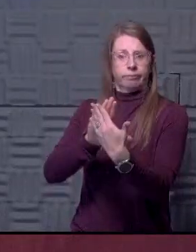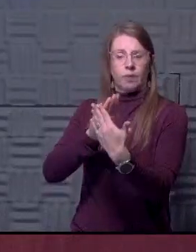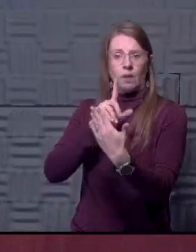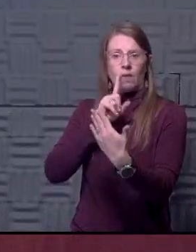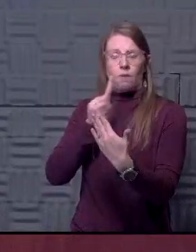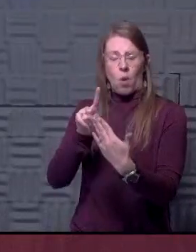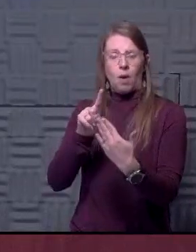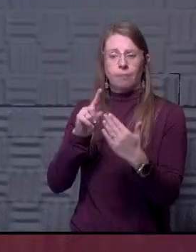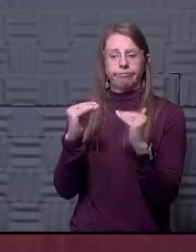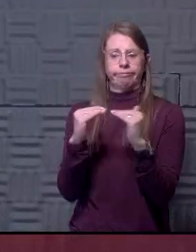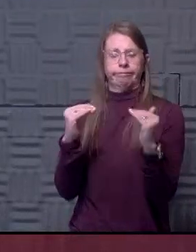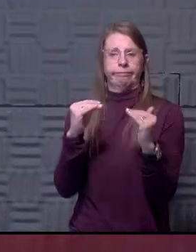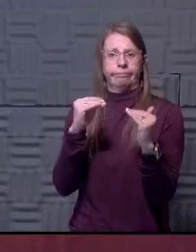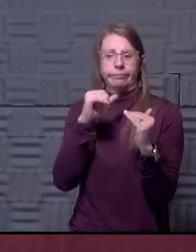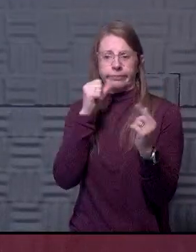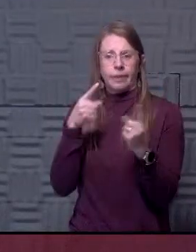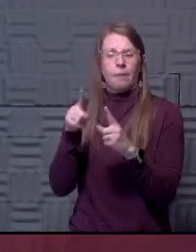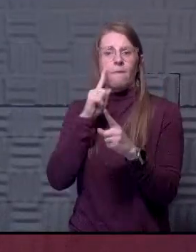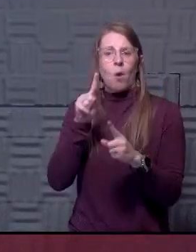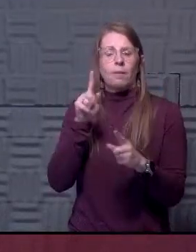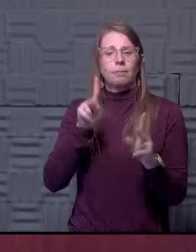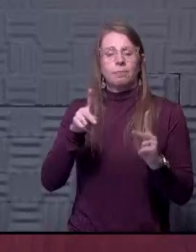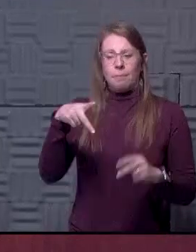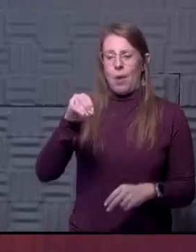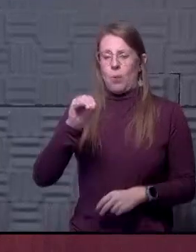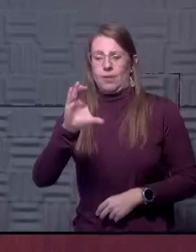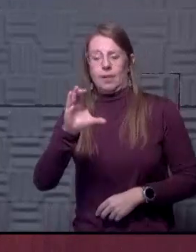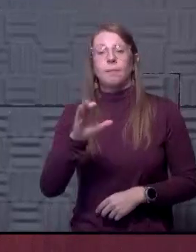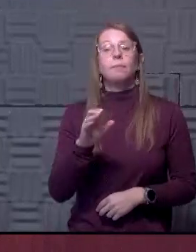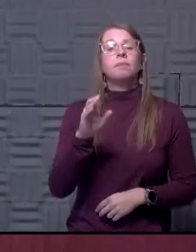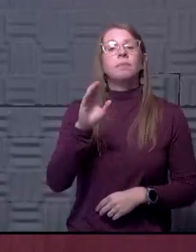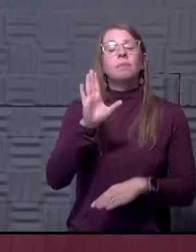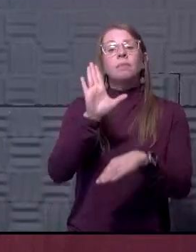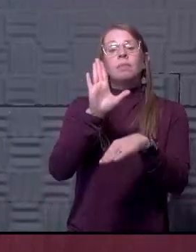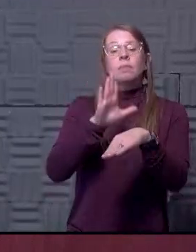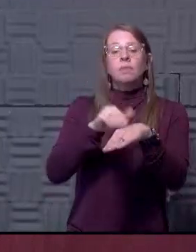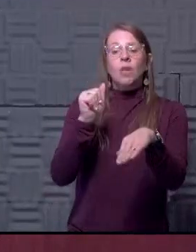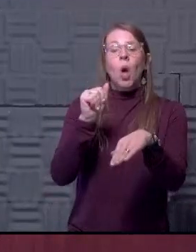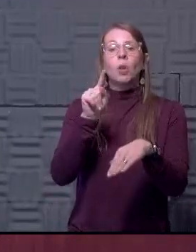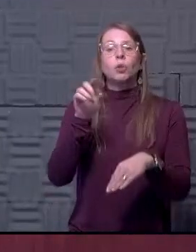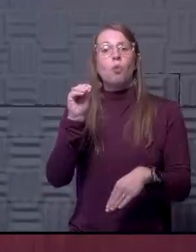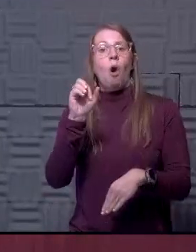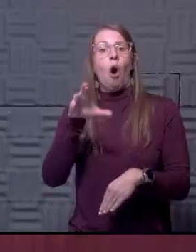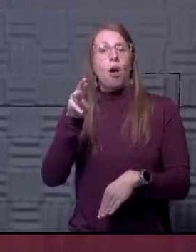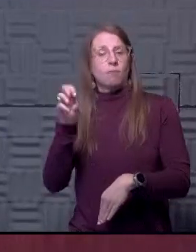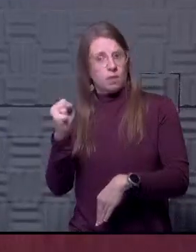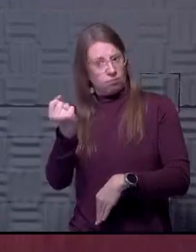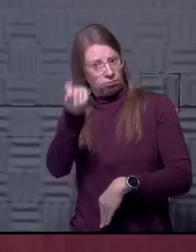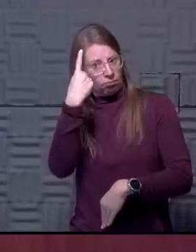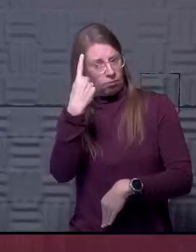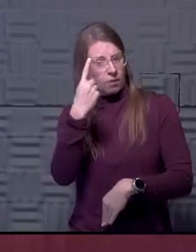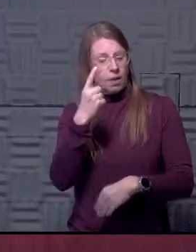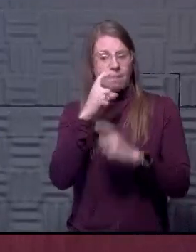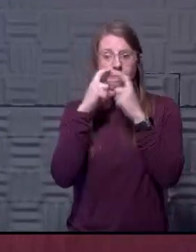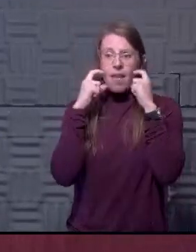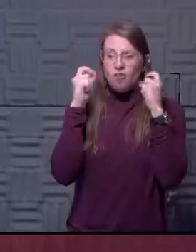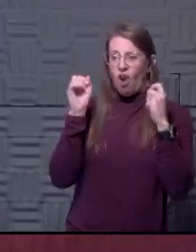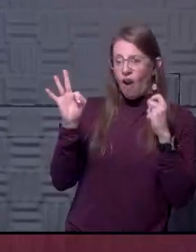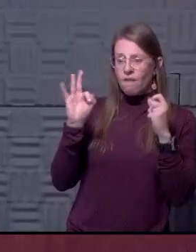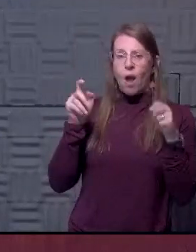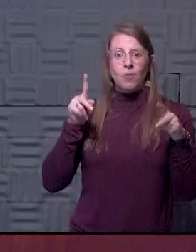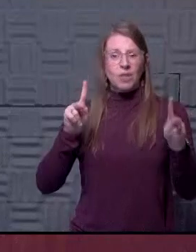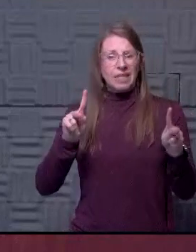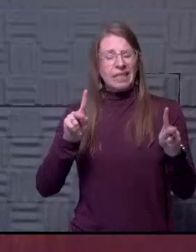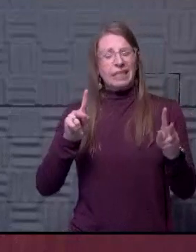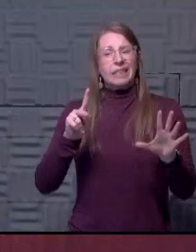want to say thanks to all our listeners out there. And remember, even as we get a call to arms and we get to the chance to be able to take our masks off, which